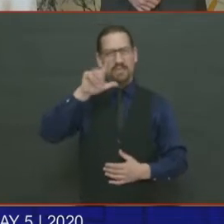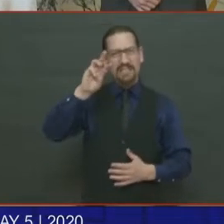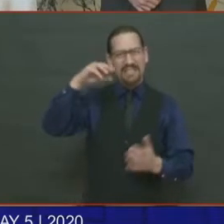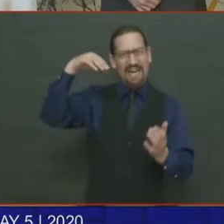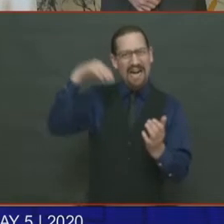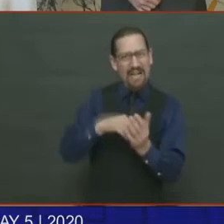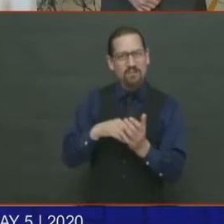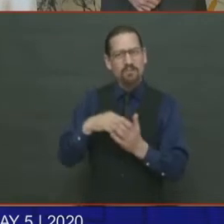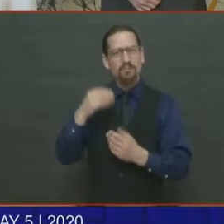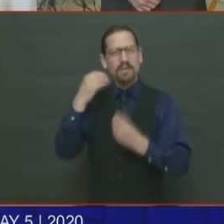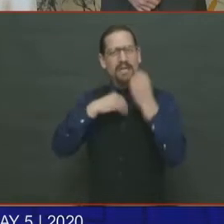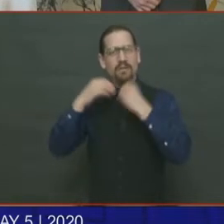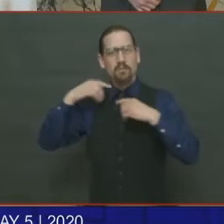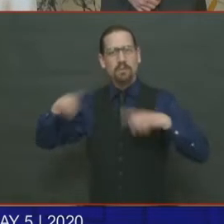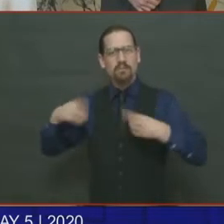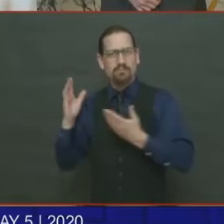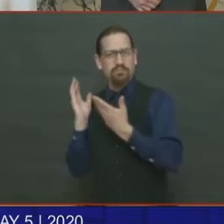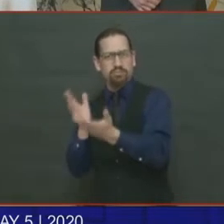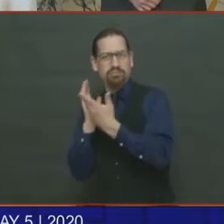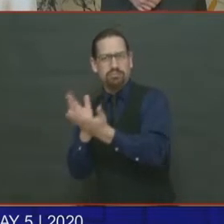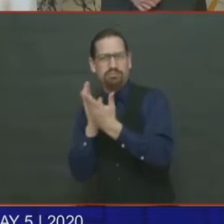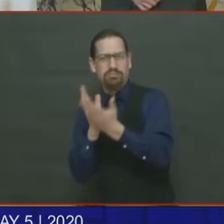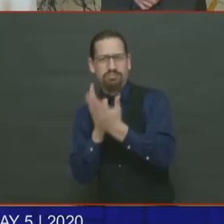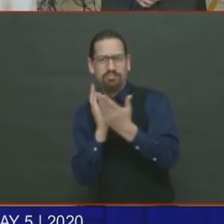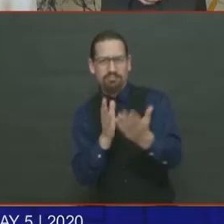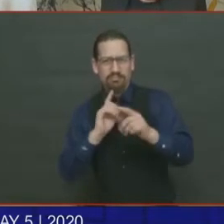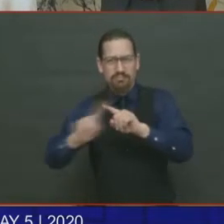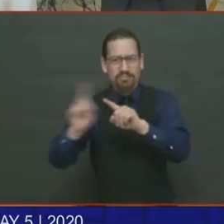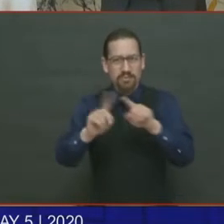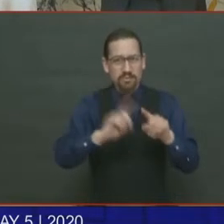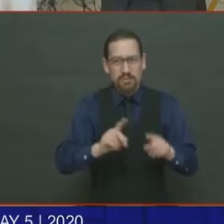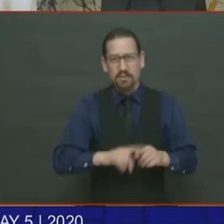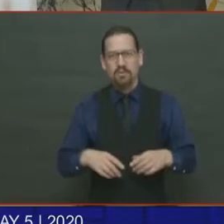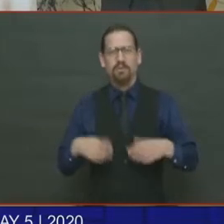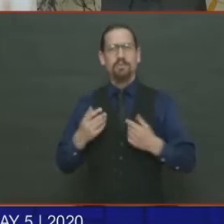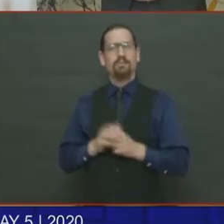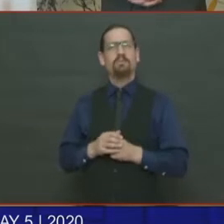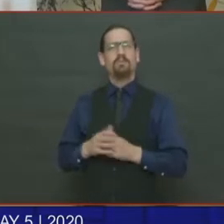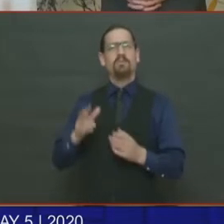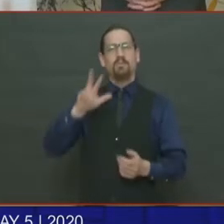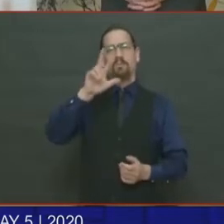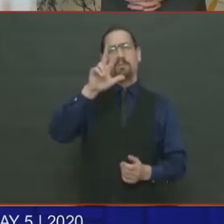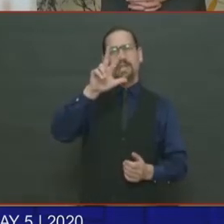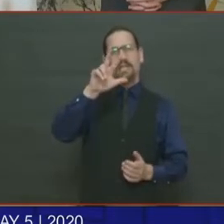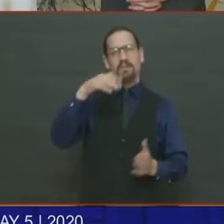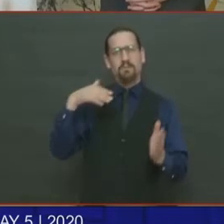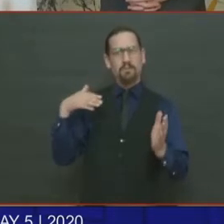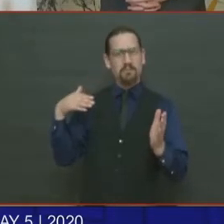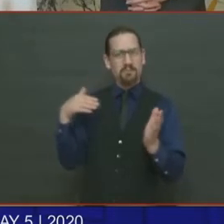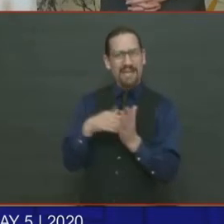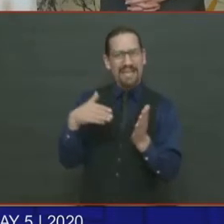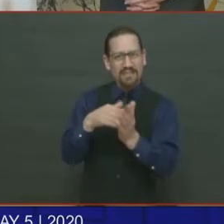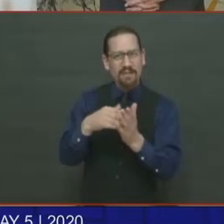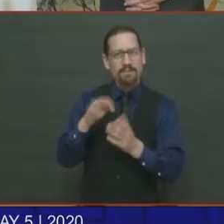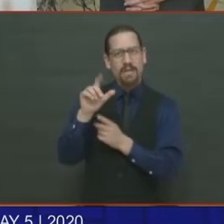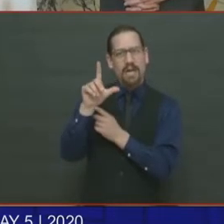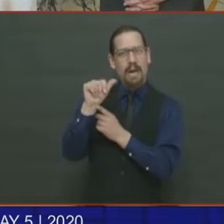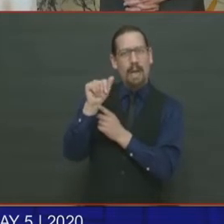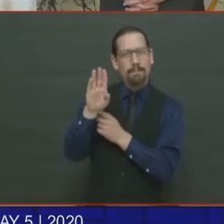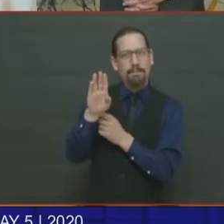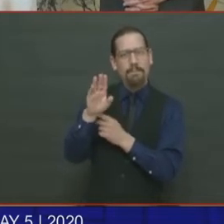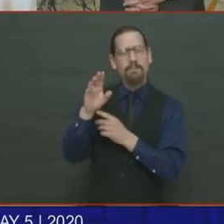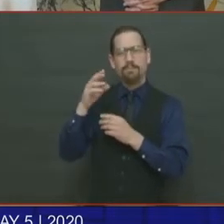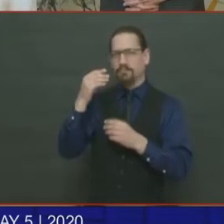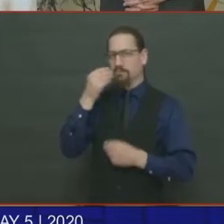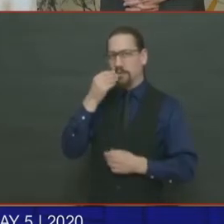and nearly 3 million pounds of food through our food bank. Now, I want you to know, you might say 3 million, is that a